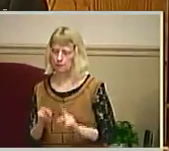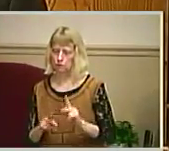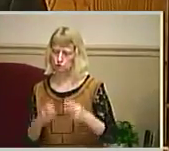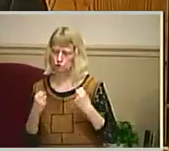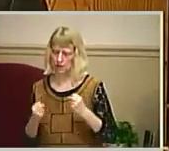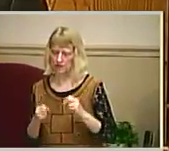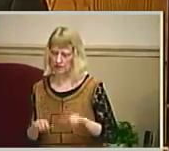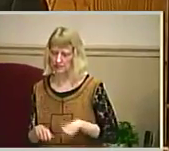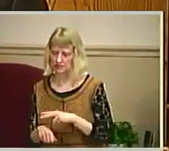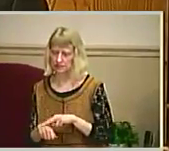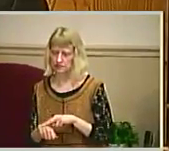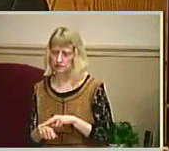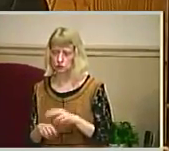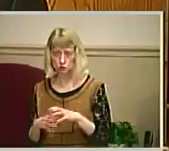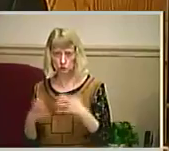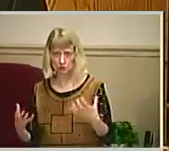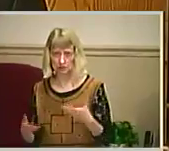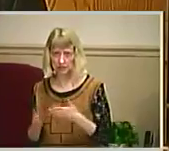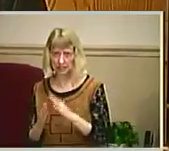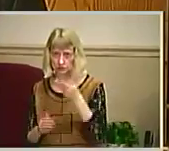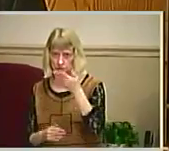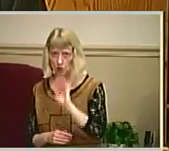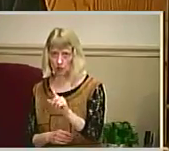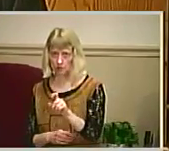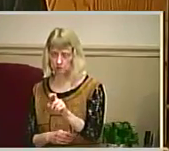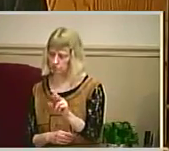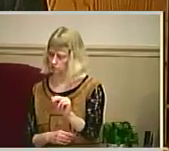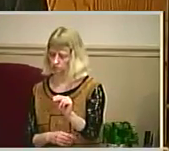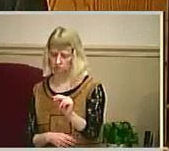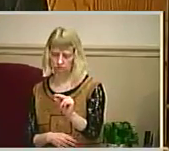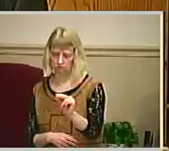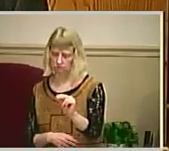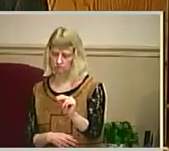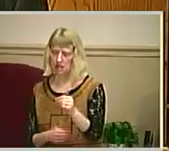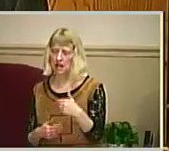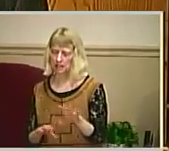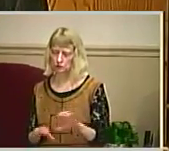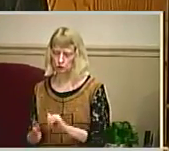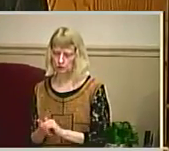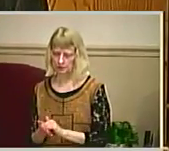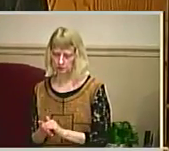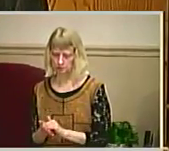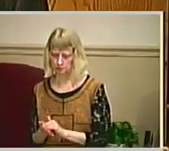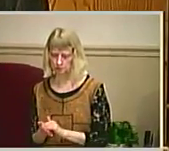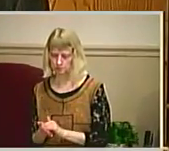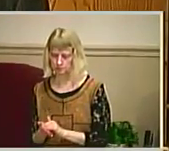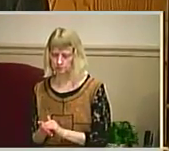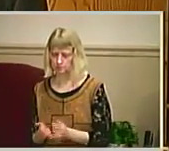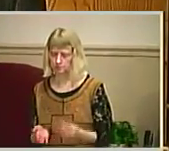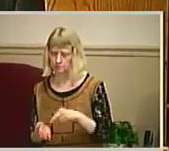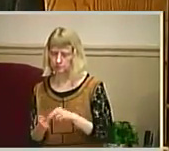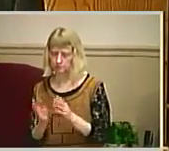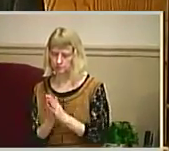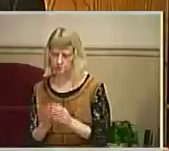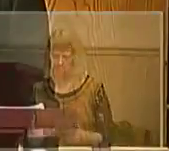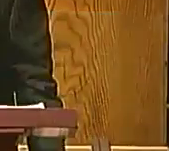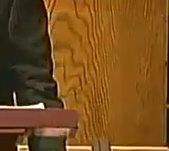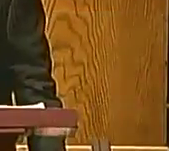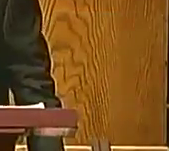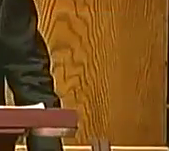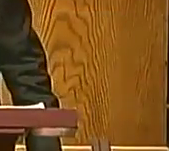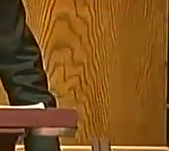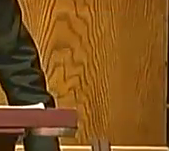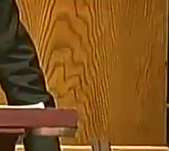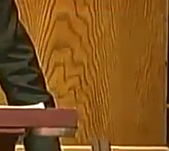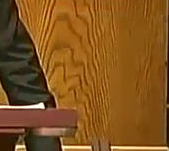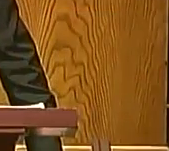nation biblically. Is that too much to ask? No. Let us do it. Let's stand for prayer. Father in heaven,